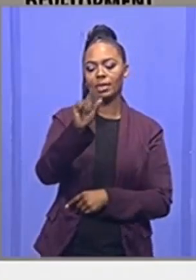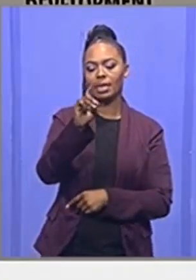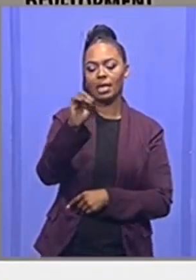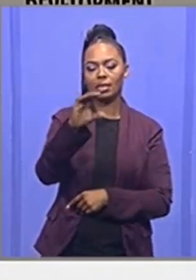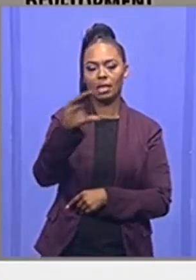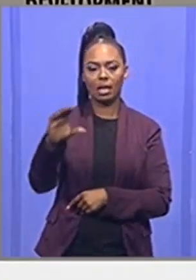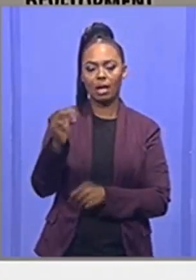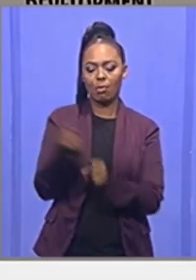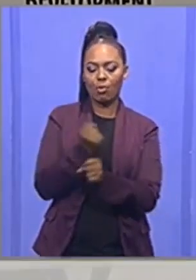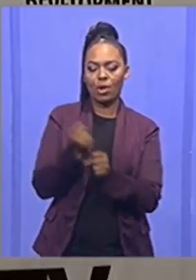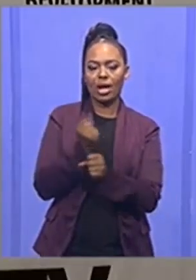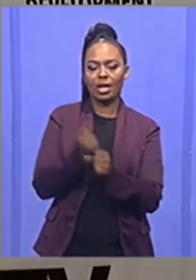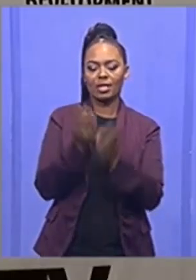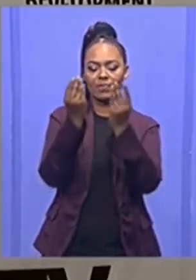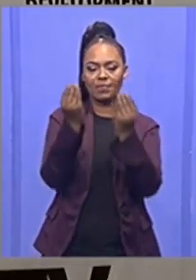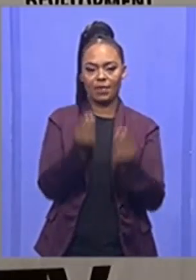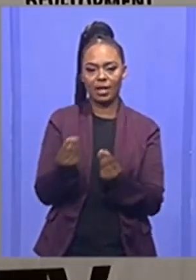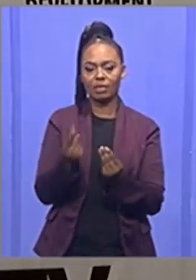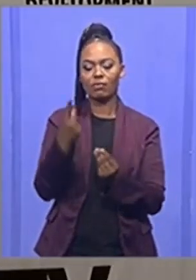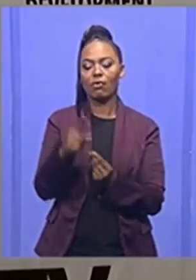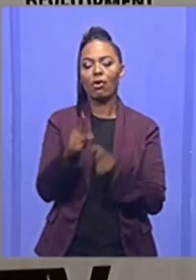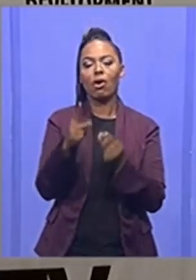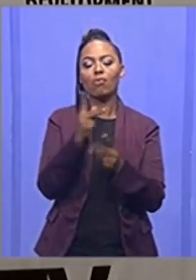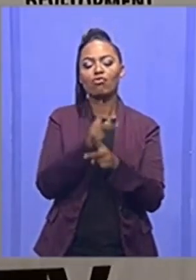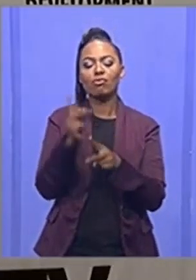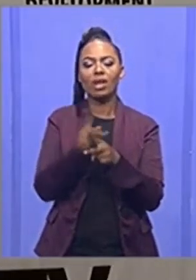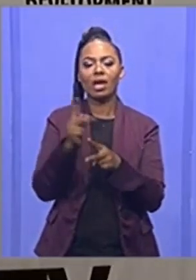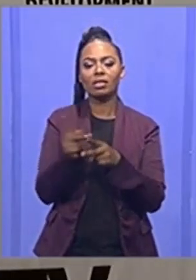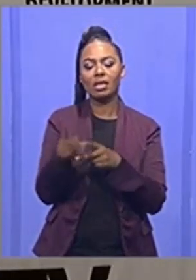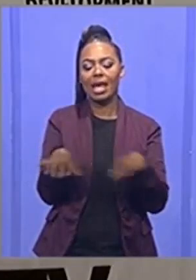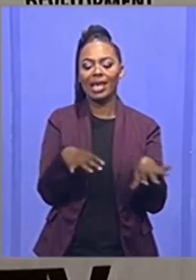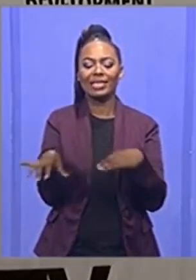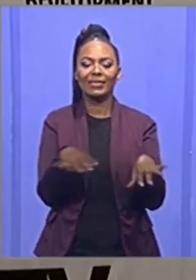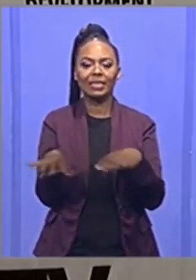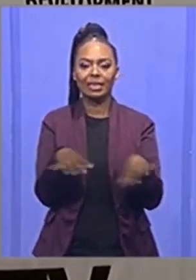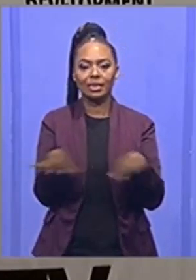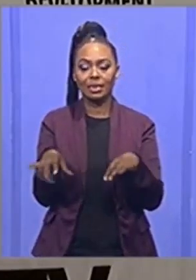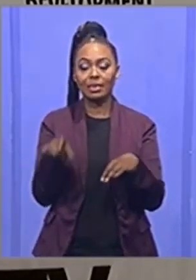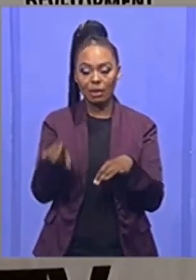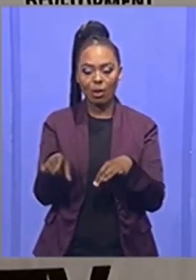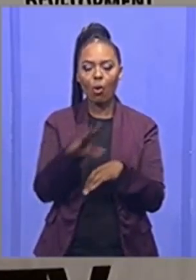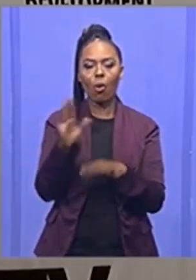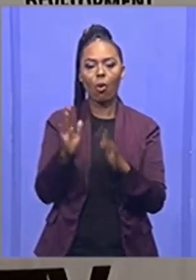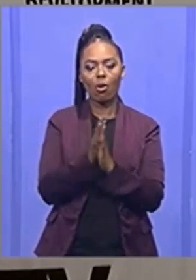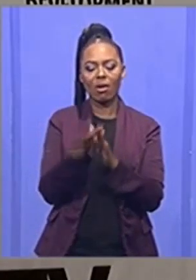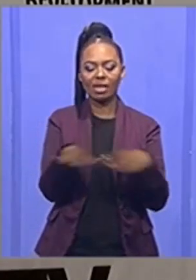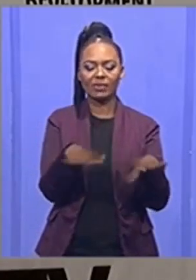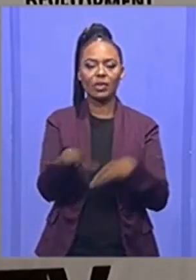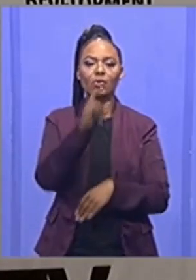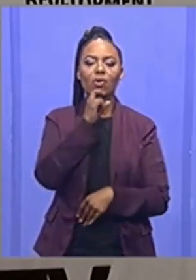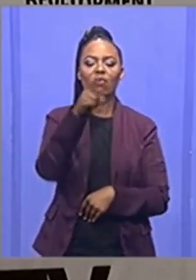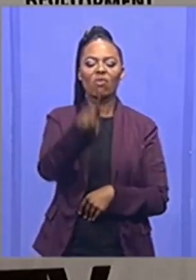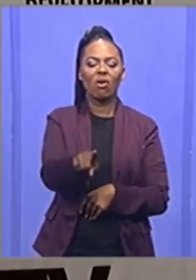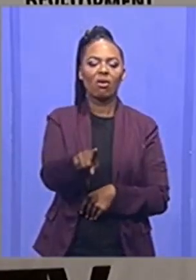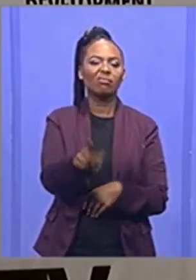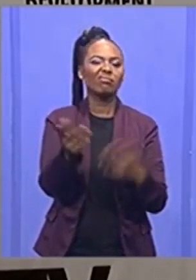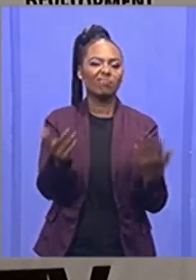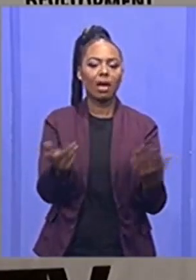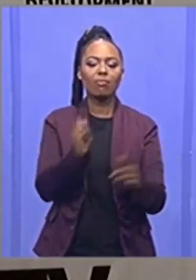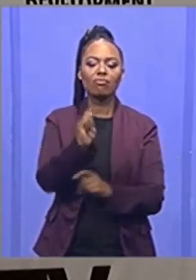for project preparation activities, which are all the enabling activities, some of which were used to